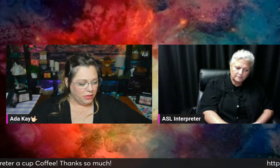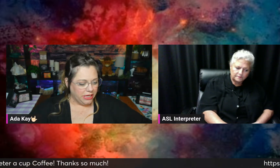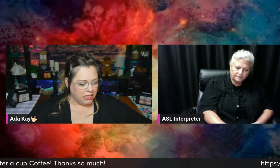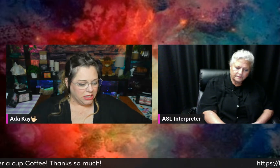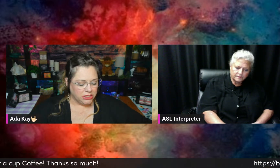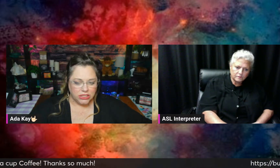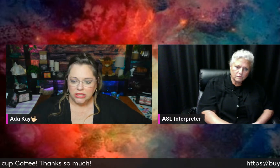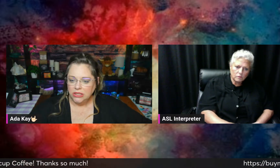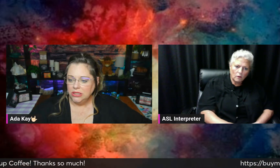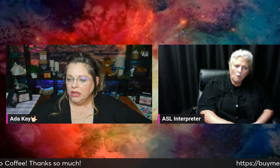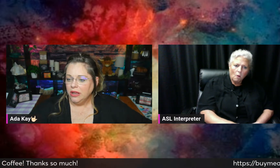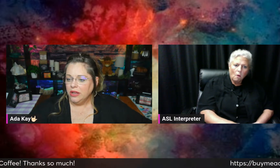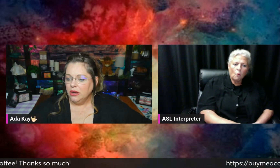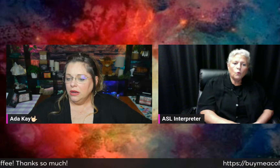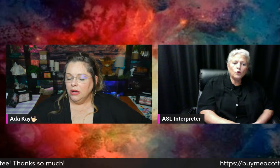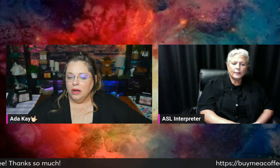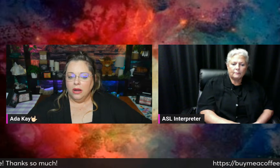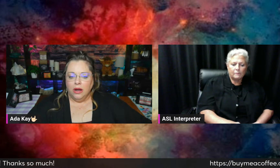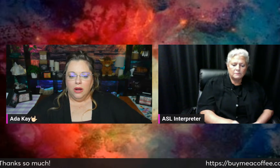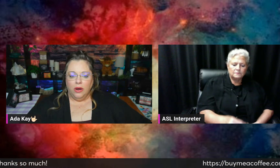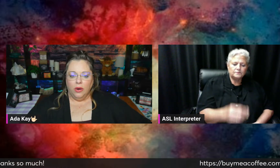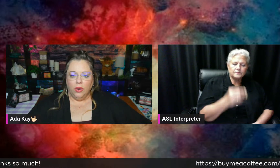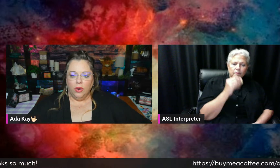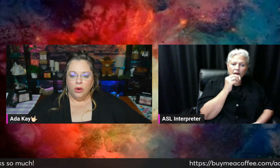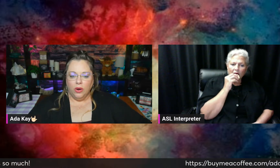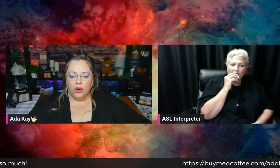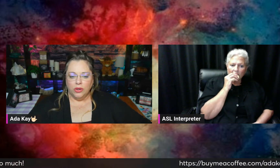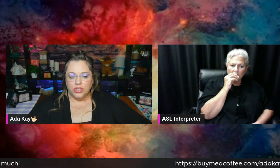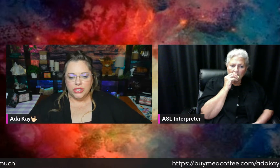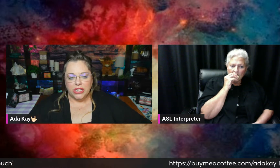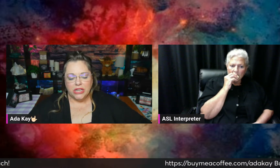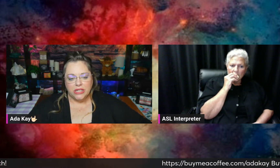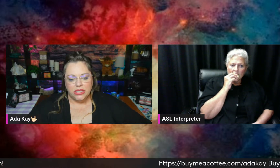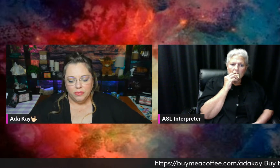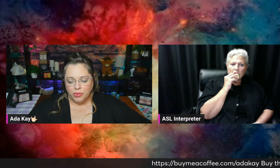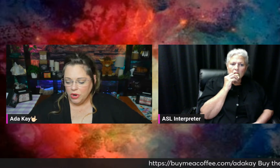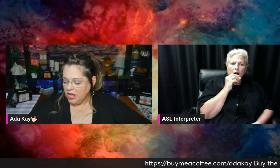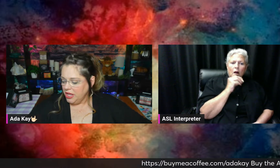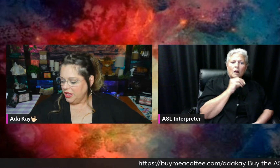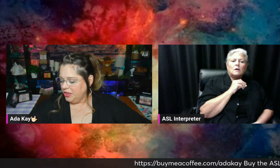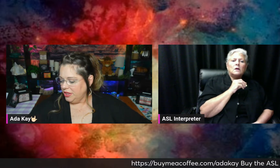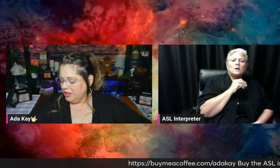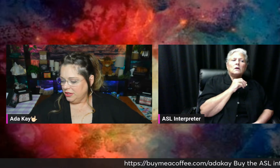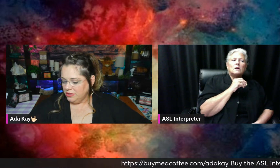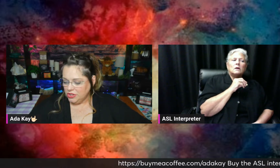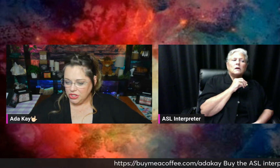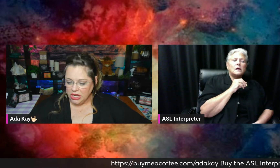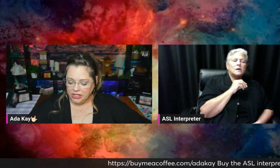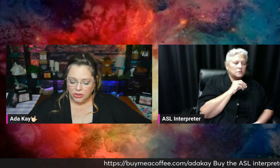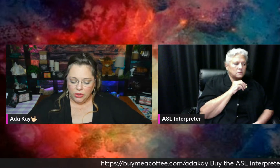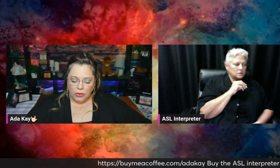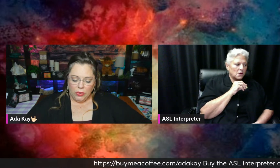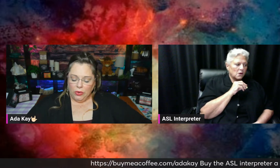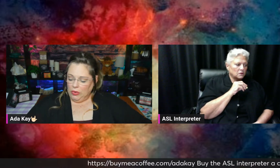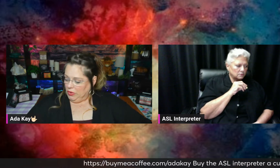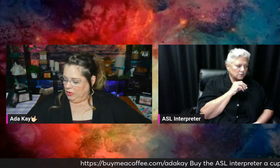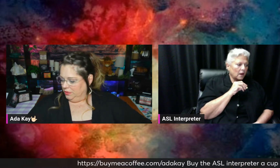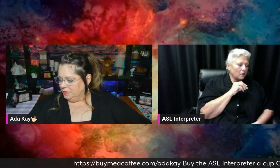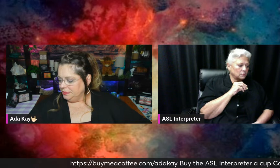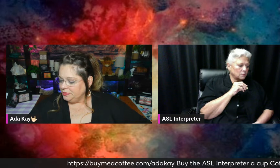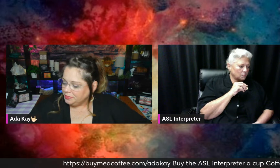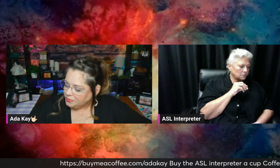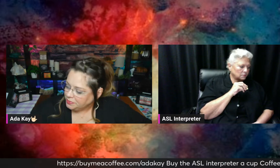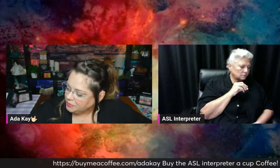Oh my gosh. What? Oh, just take a deep breath. Just kind of.